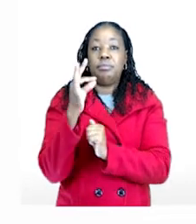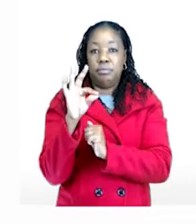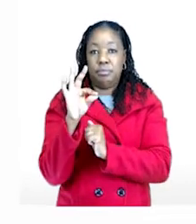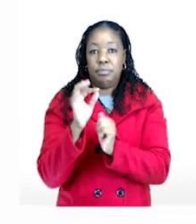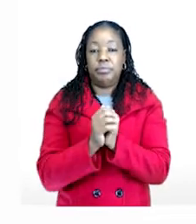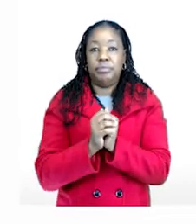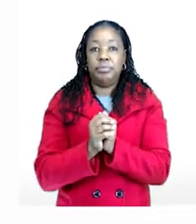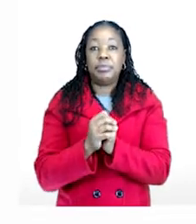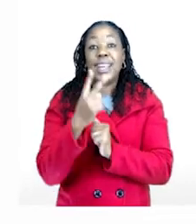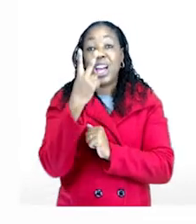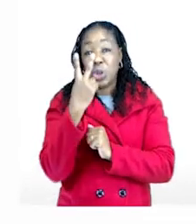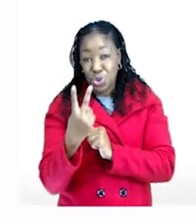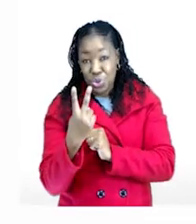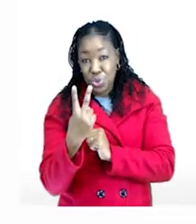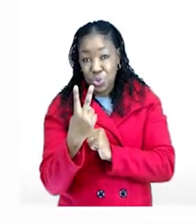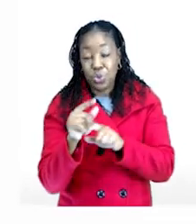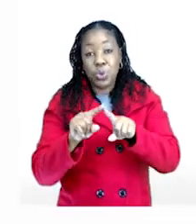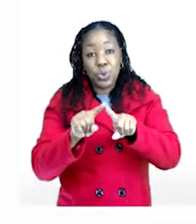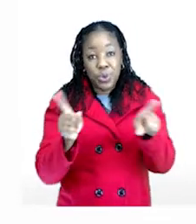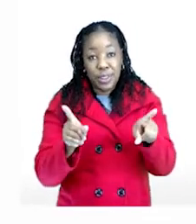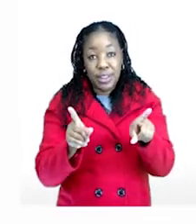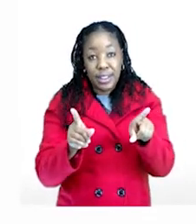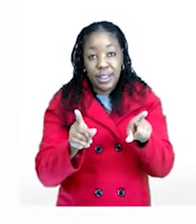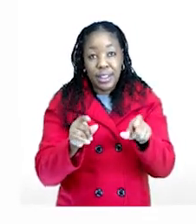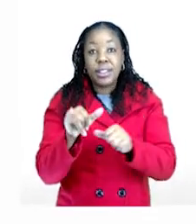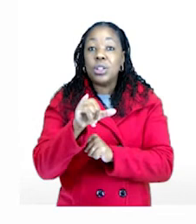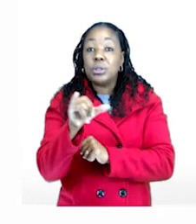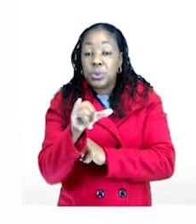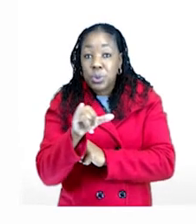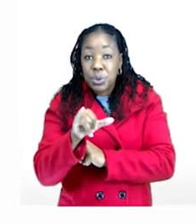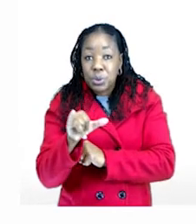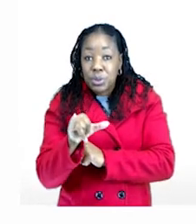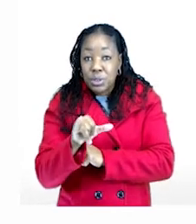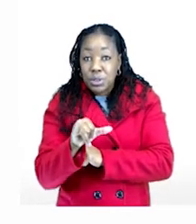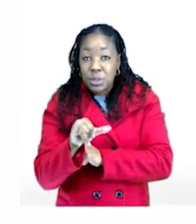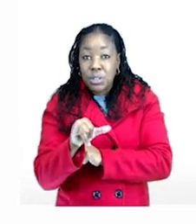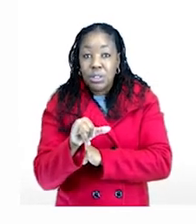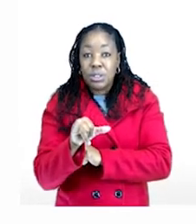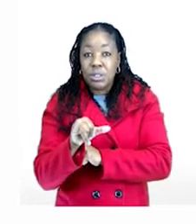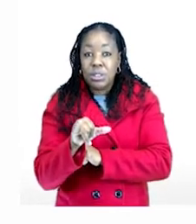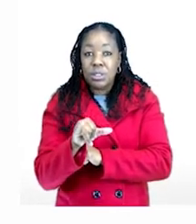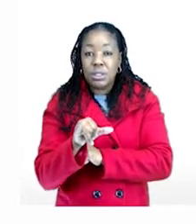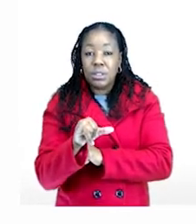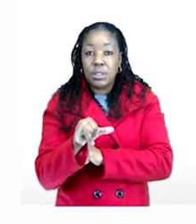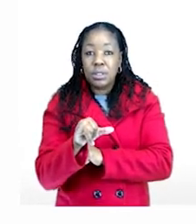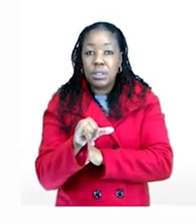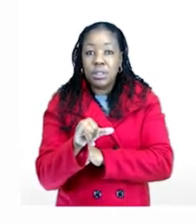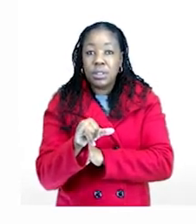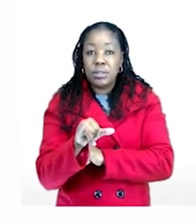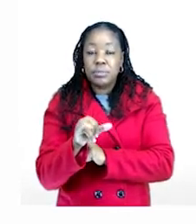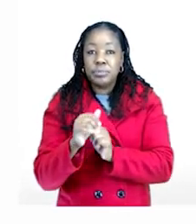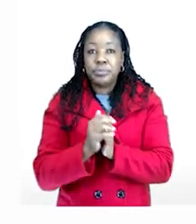that are different. Let's look at the pots and try to see what is the same